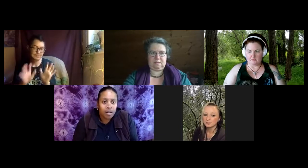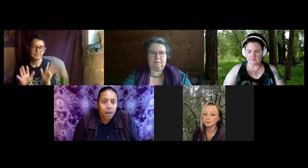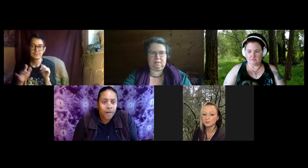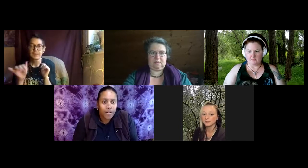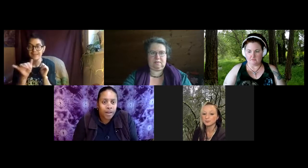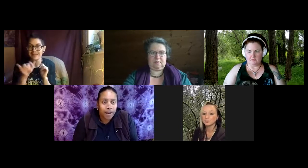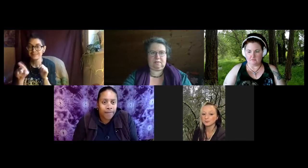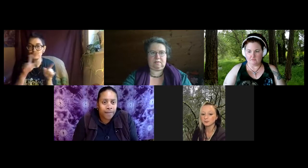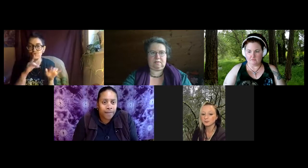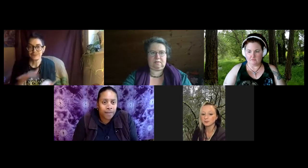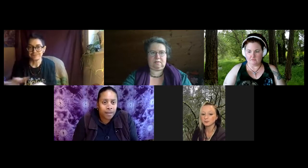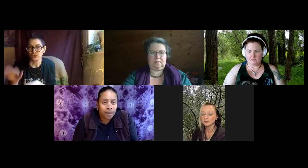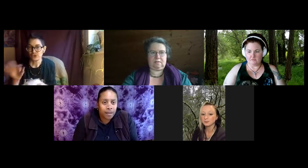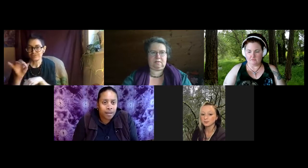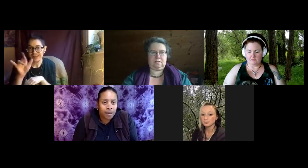So first off,